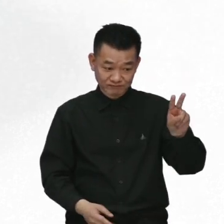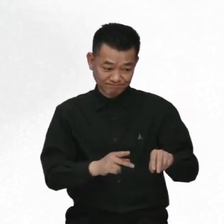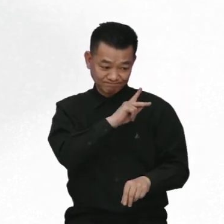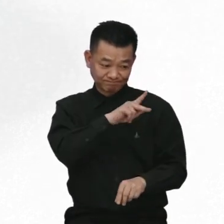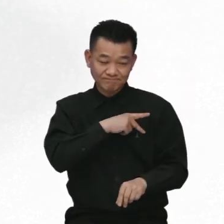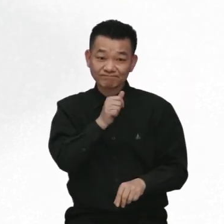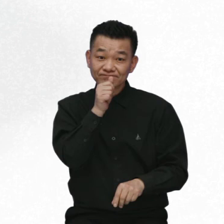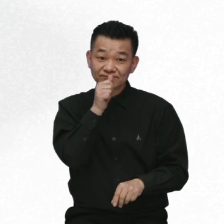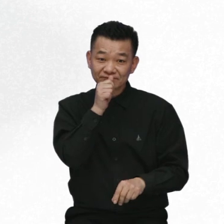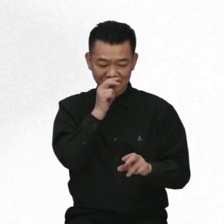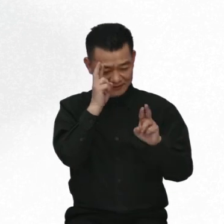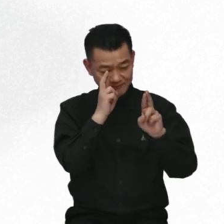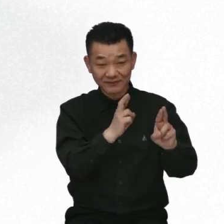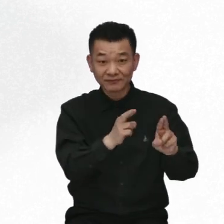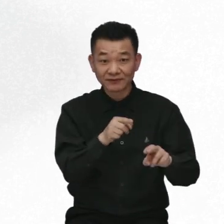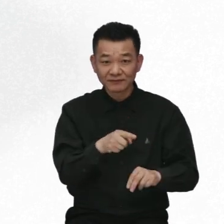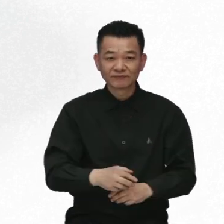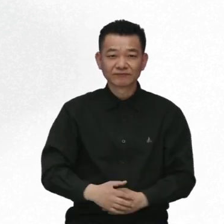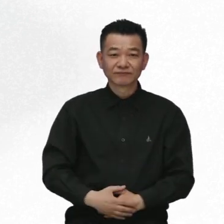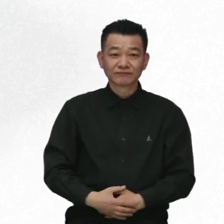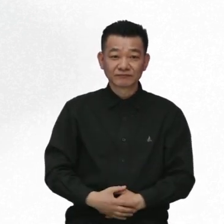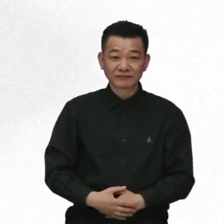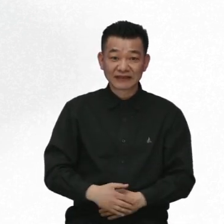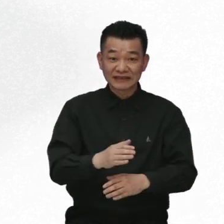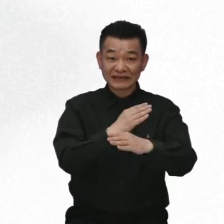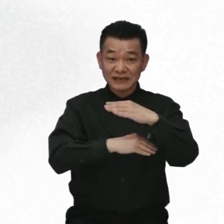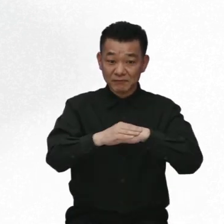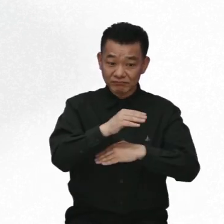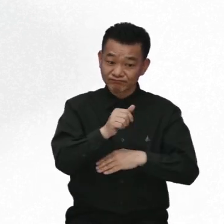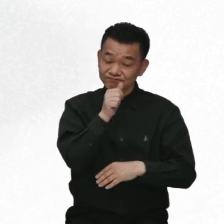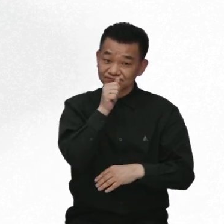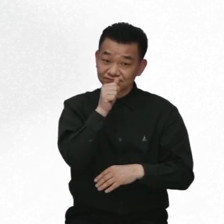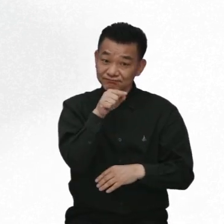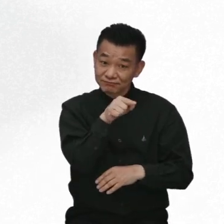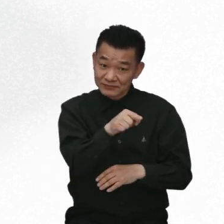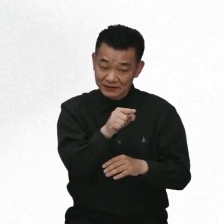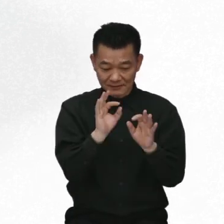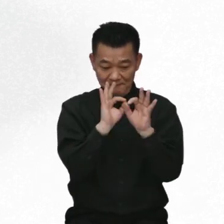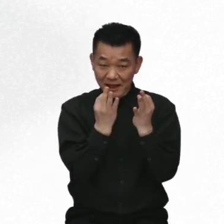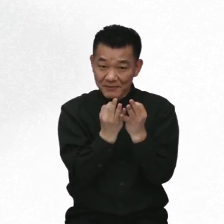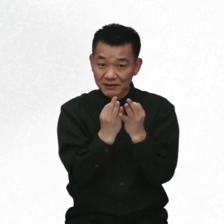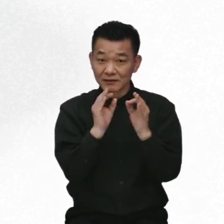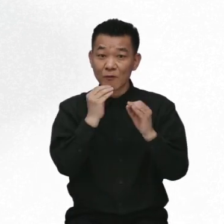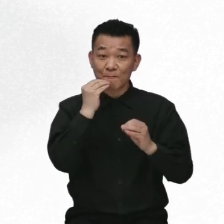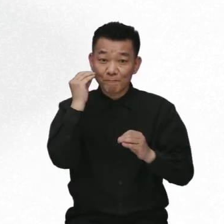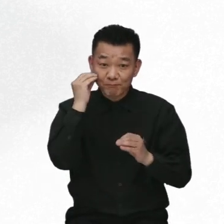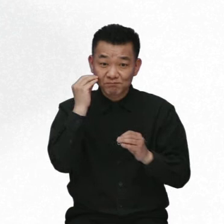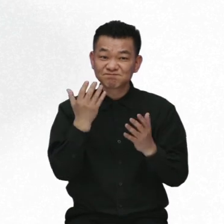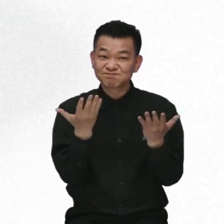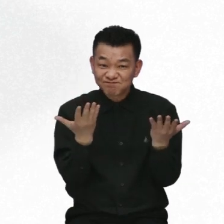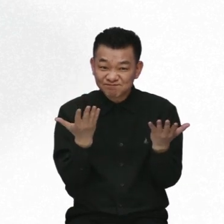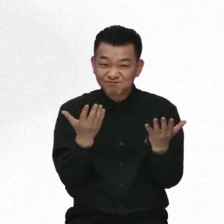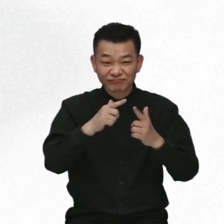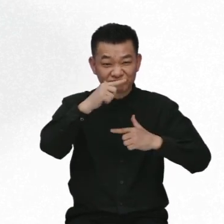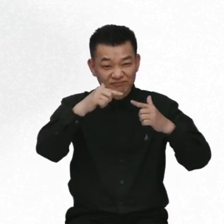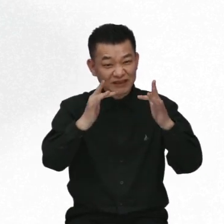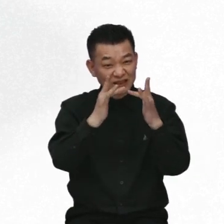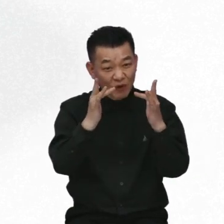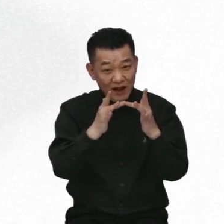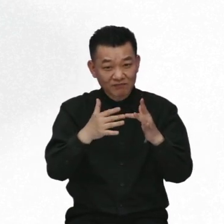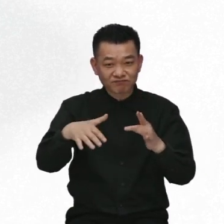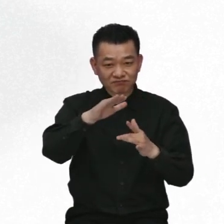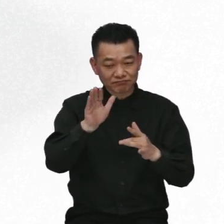Article 22. Respect for privacy. No person with disabilities shall be subjected to arbitrary or